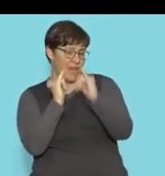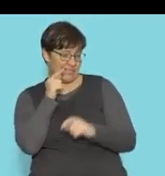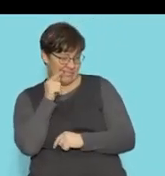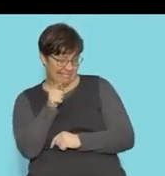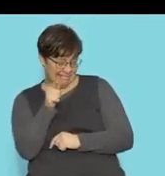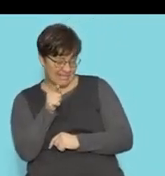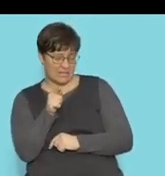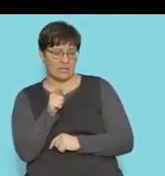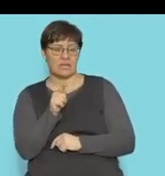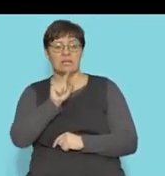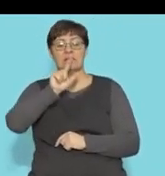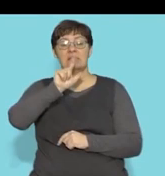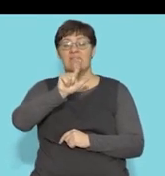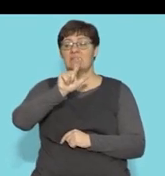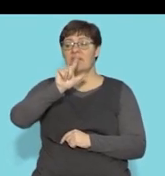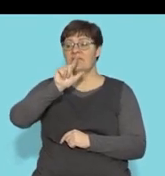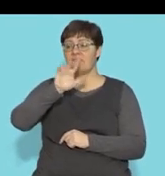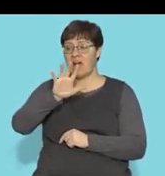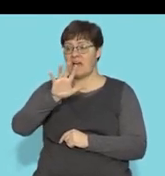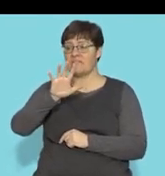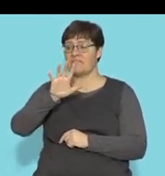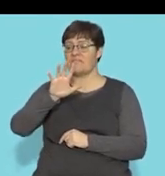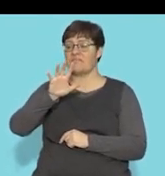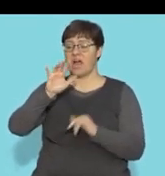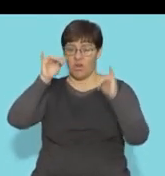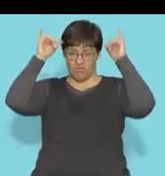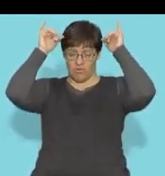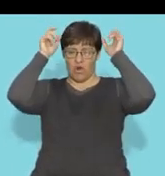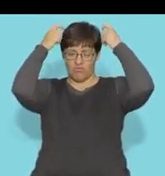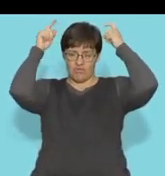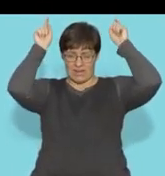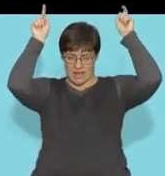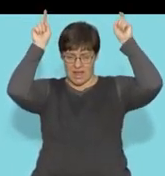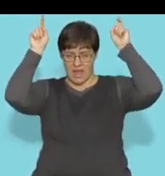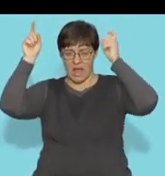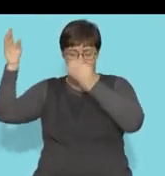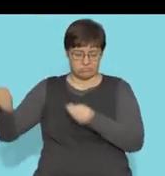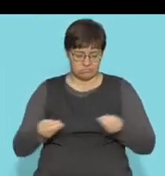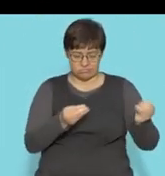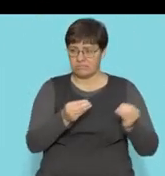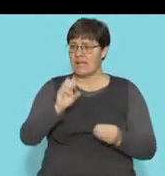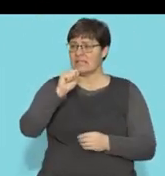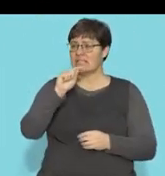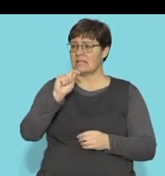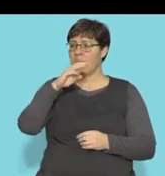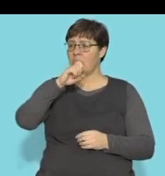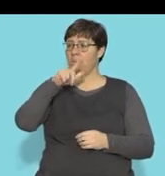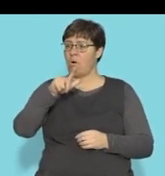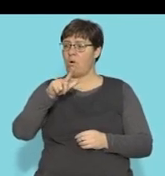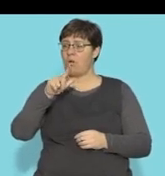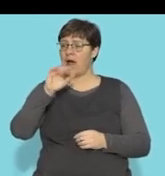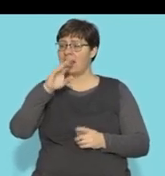1911, 75 reindeer were introduced onto St. Paul Island near